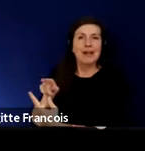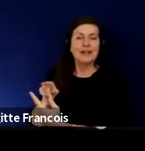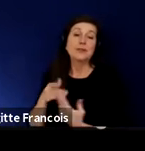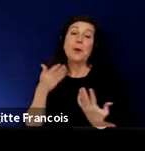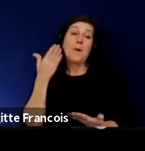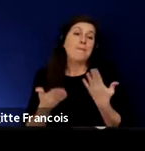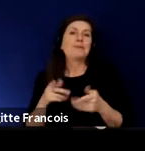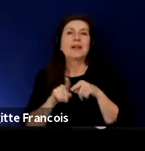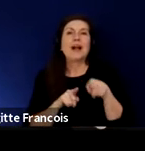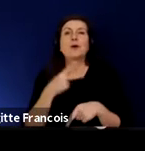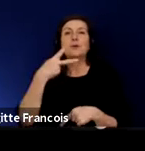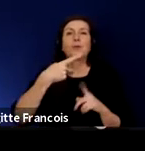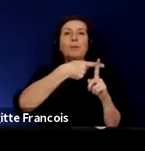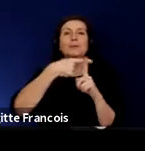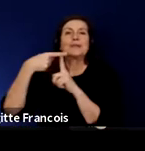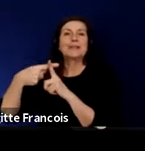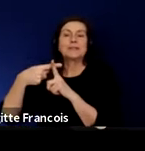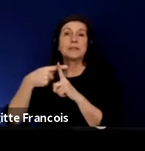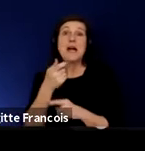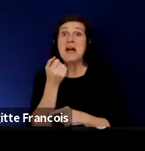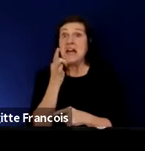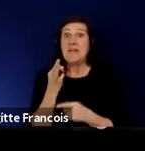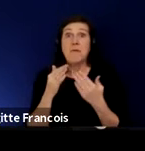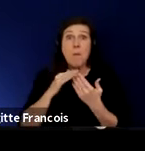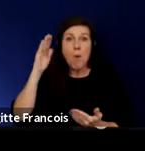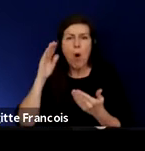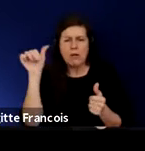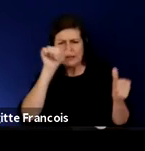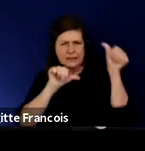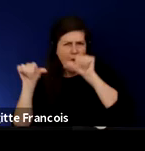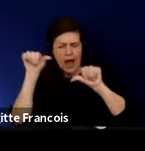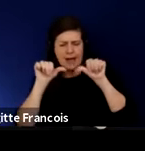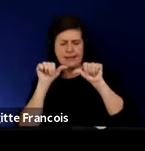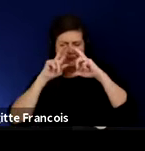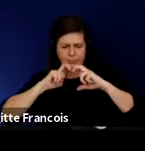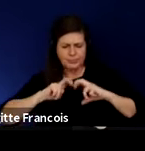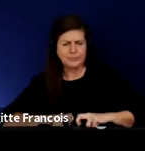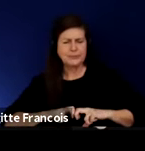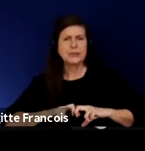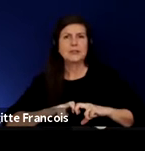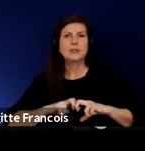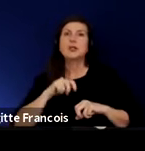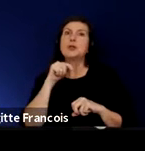positive. If this had been done in a more scientific way, and we have reached sort of a broader